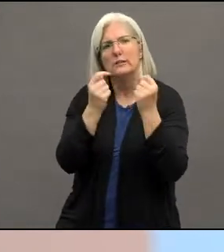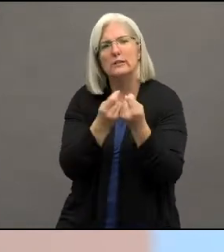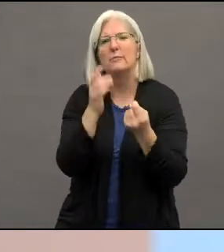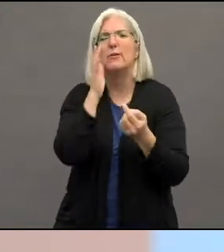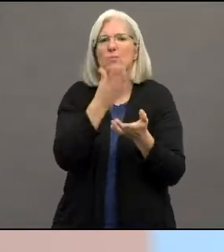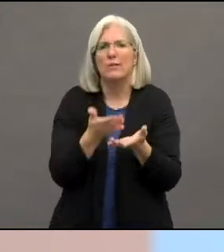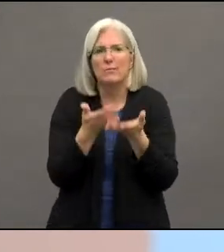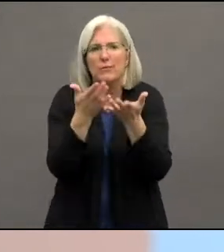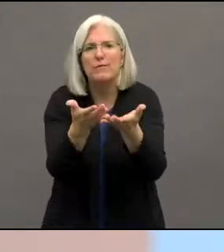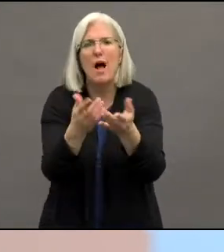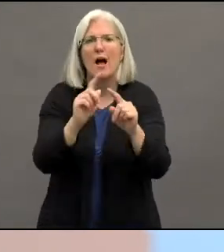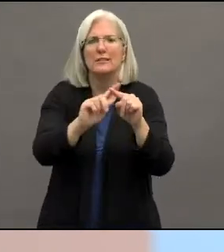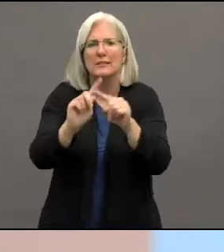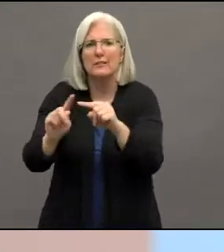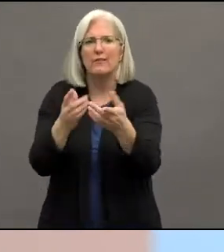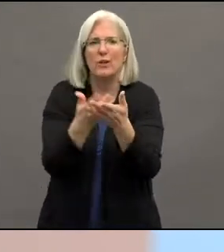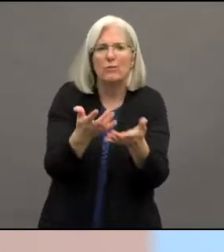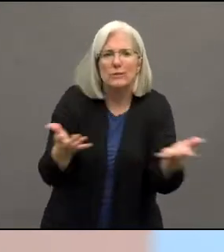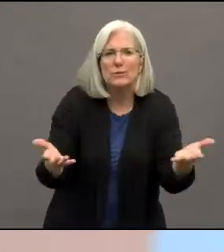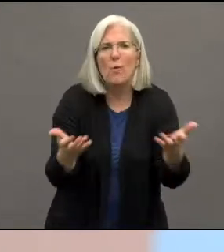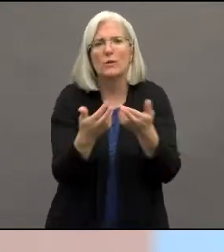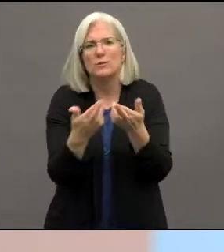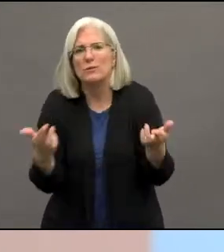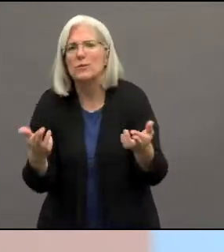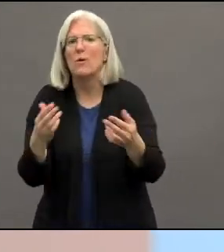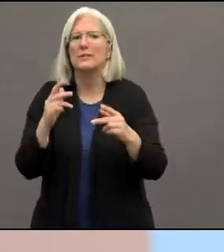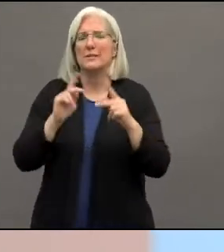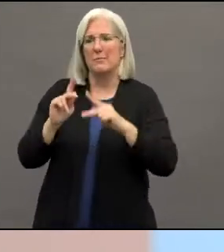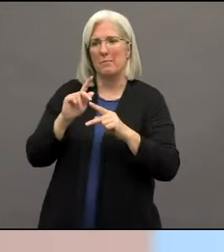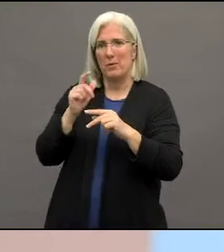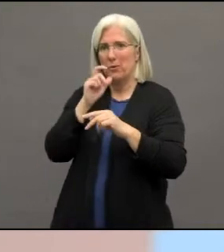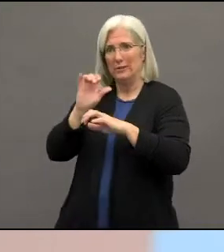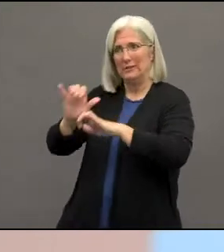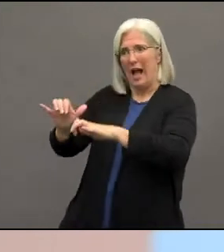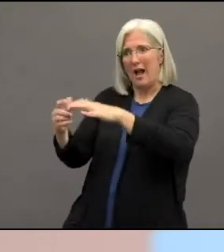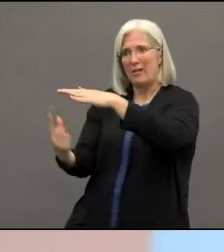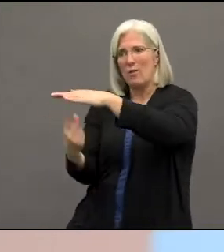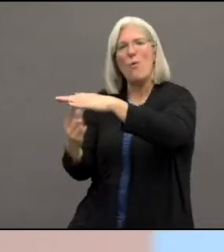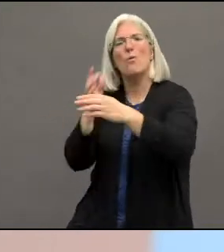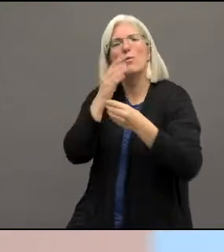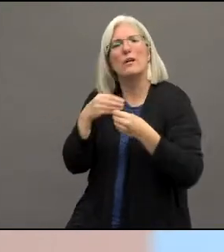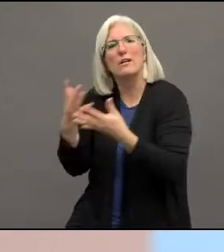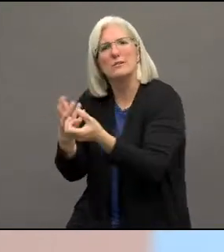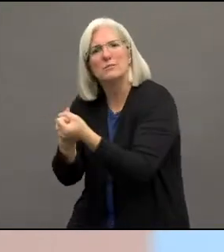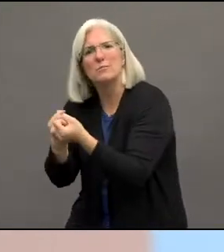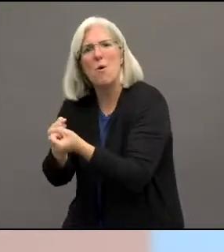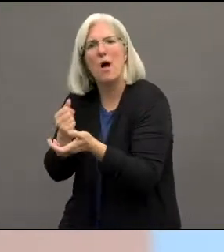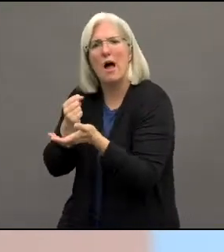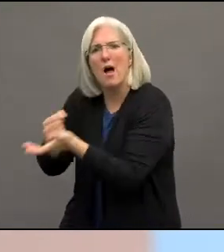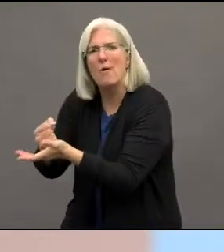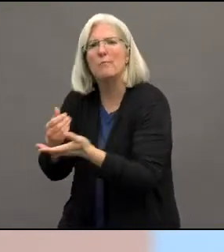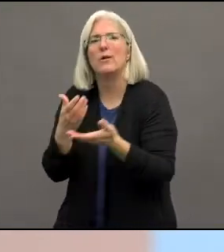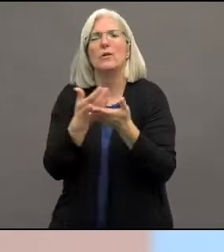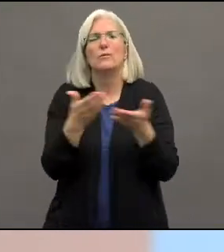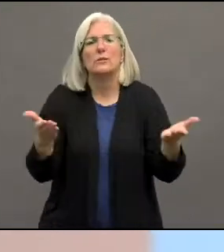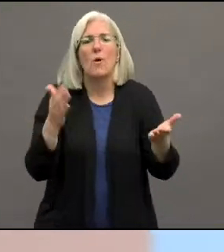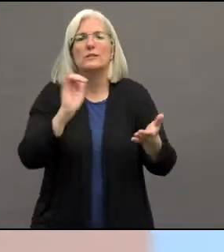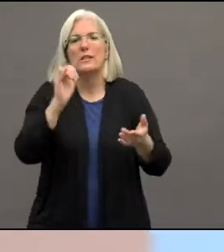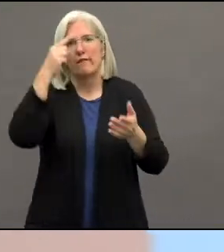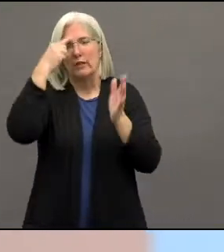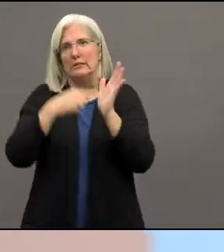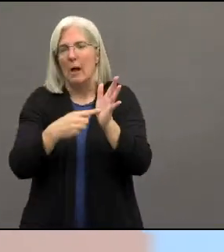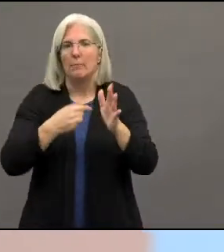in quarantine or in isolation. And those services include things such as transportation,